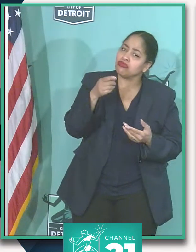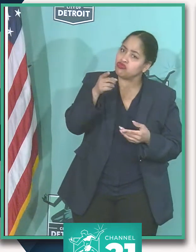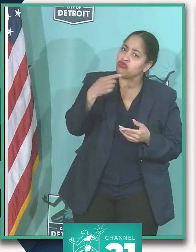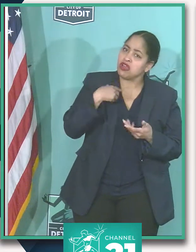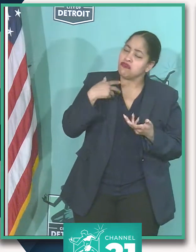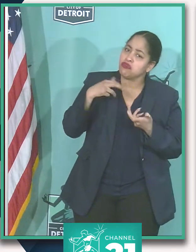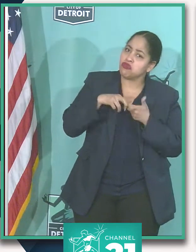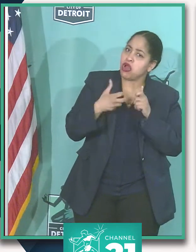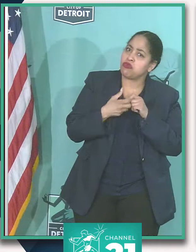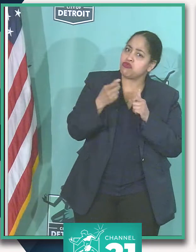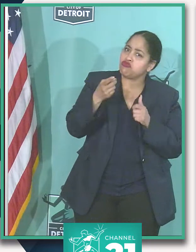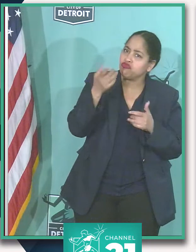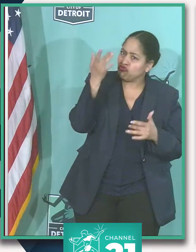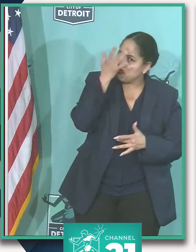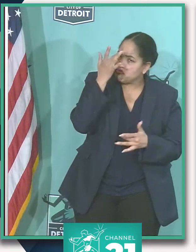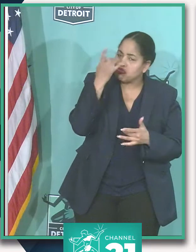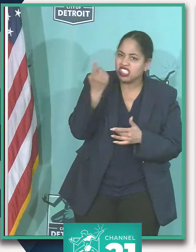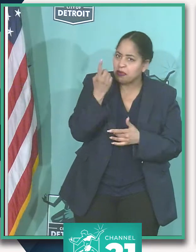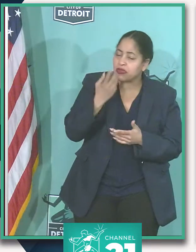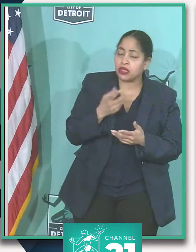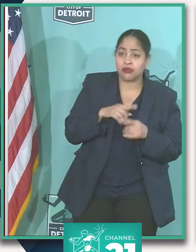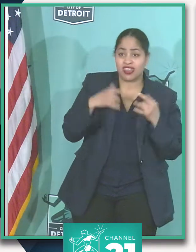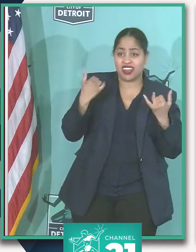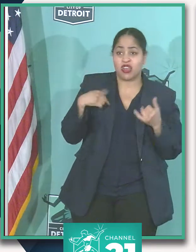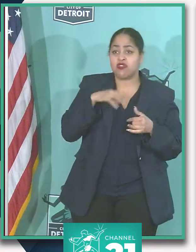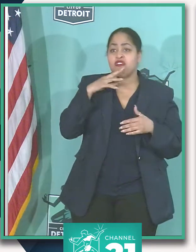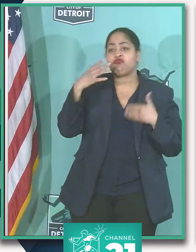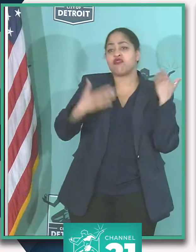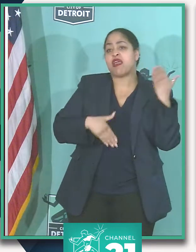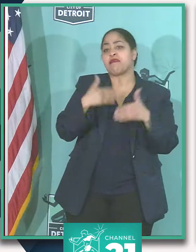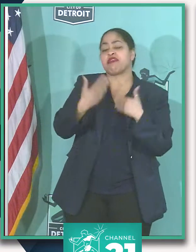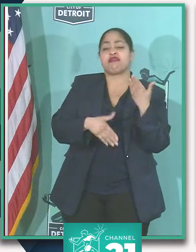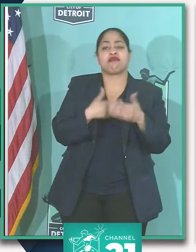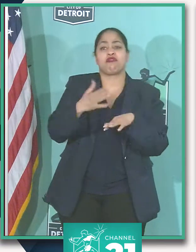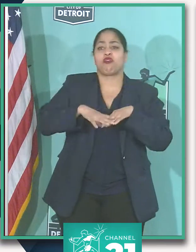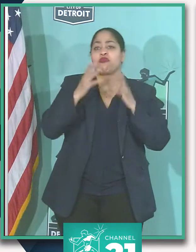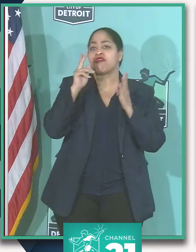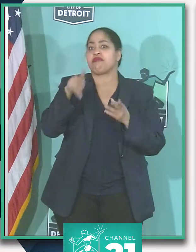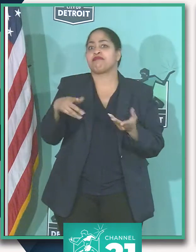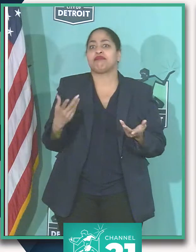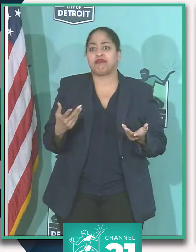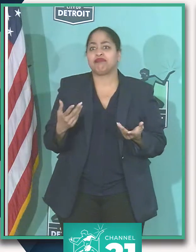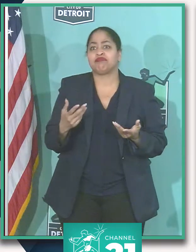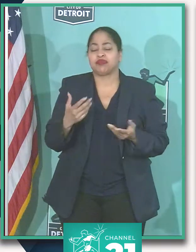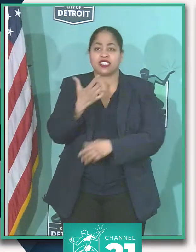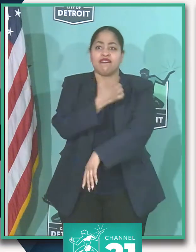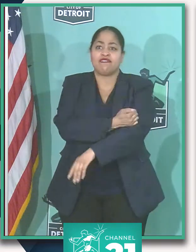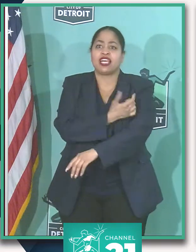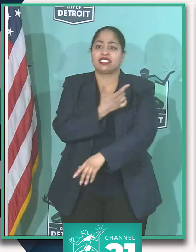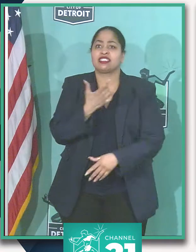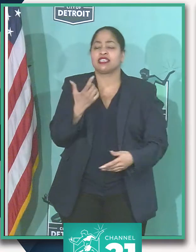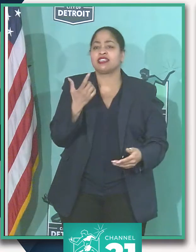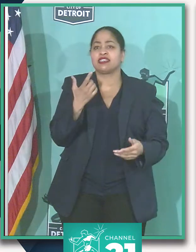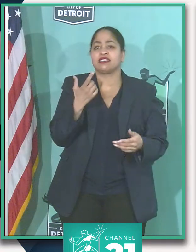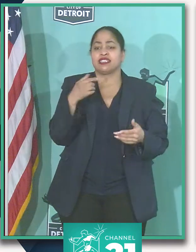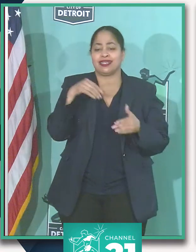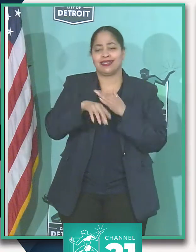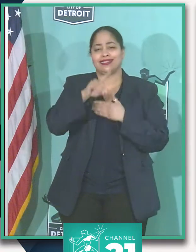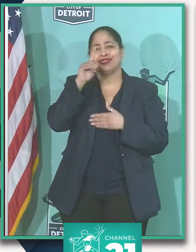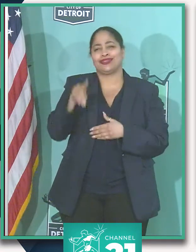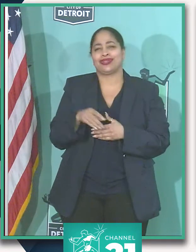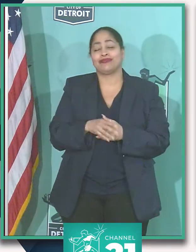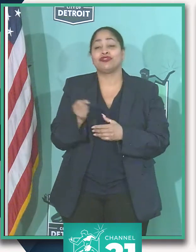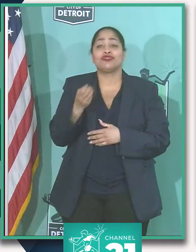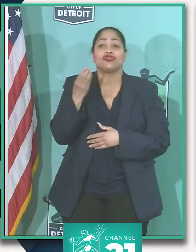chronic conditions. But we are now rapidly opening up the vaccines in this city.